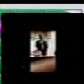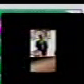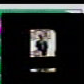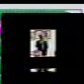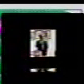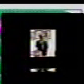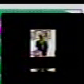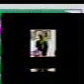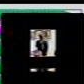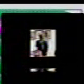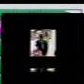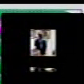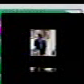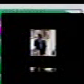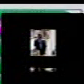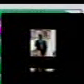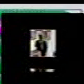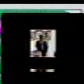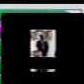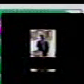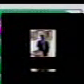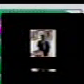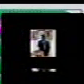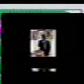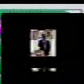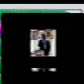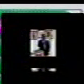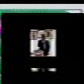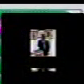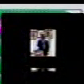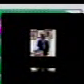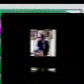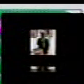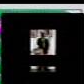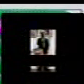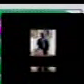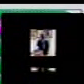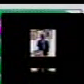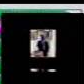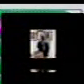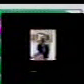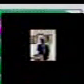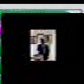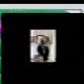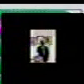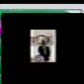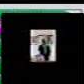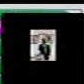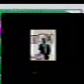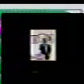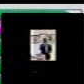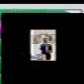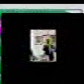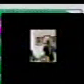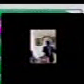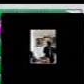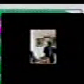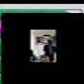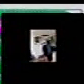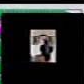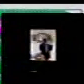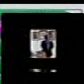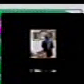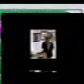any activity of the devil, any attack of the devil, any affliction of the devil, tonight is the night of pulling